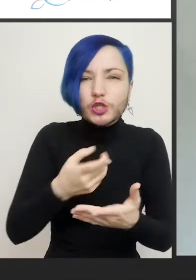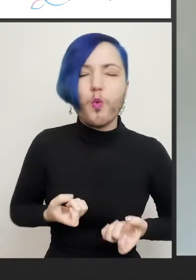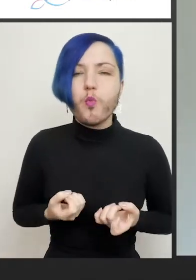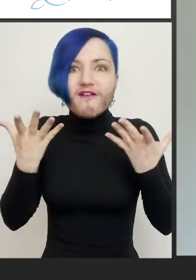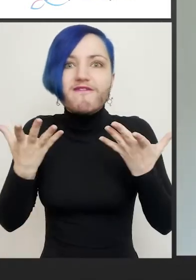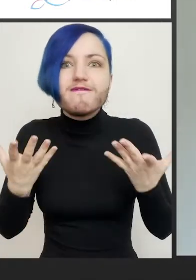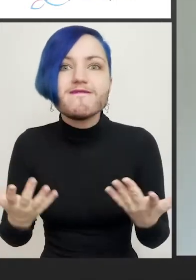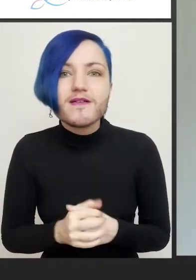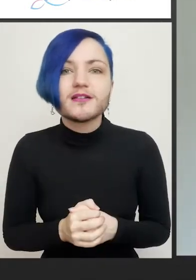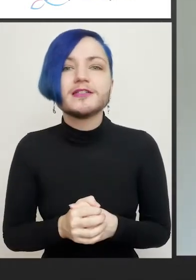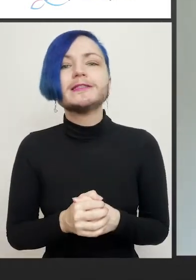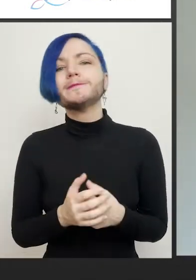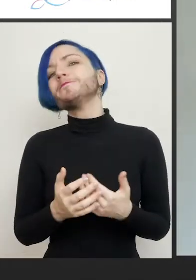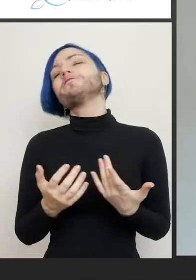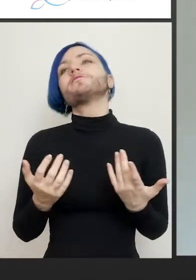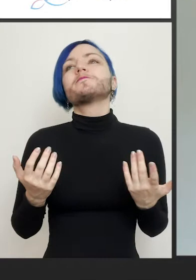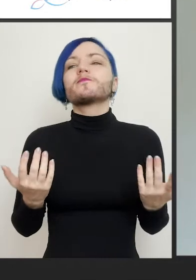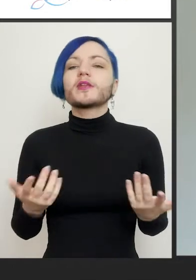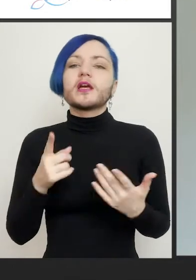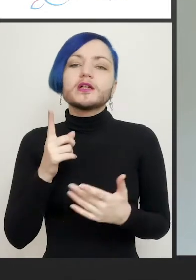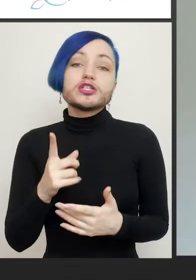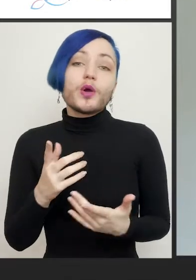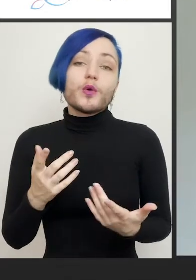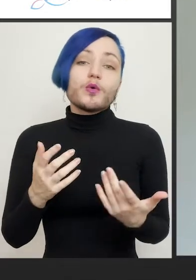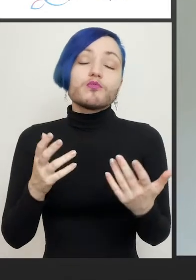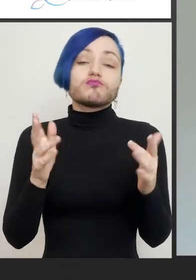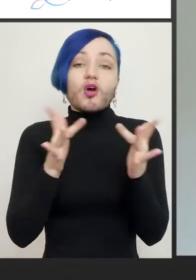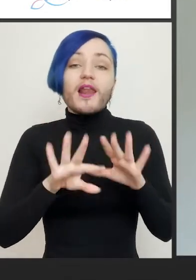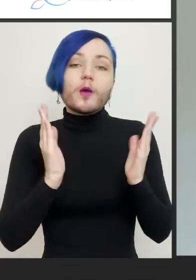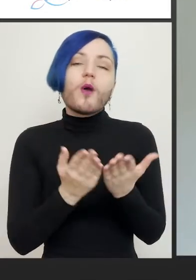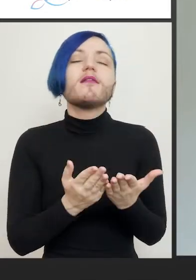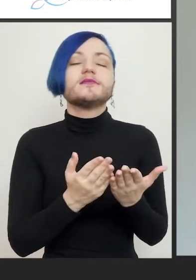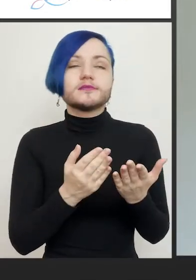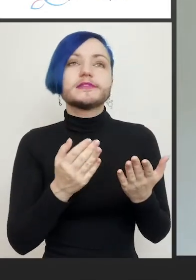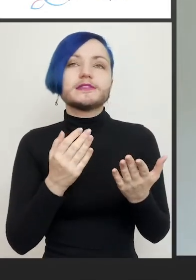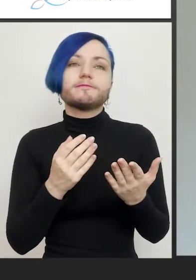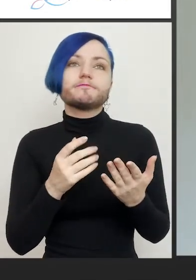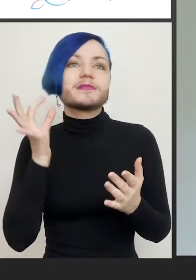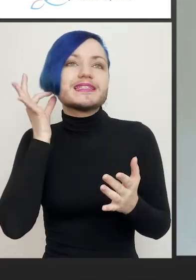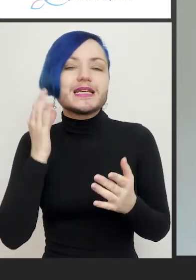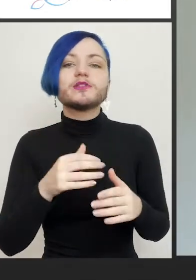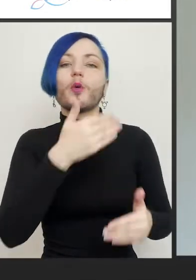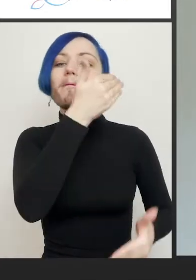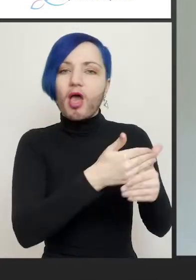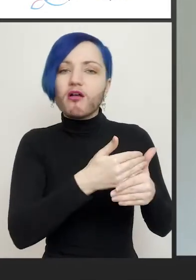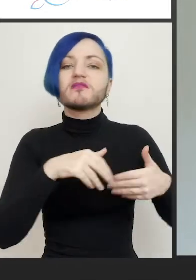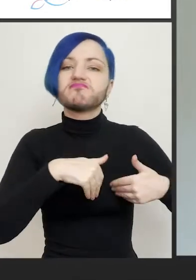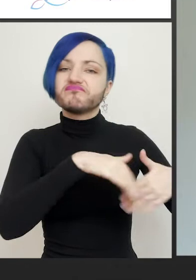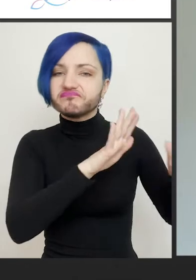is to think about, if you do want to move in the online space, is to recognize, block and move on, and to recognize too